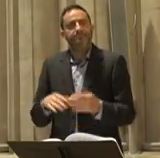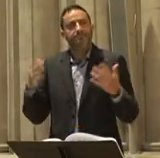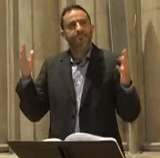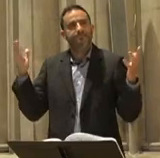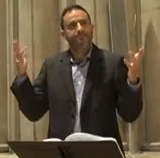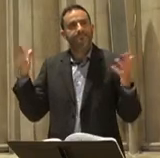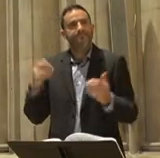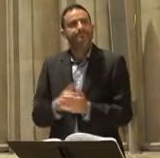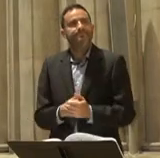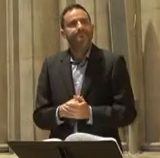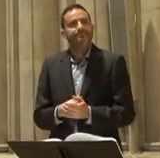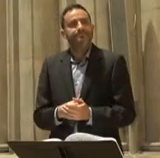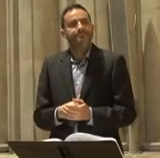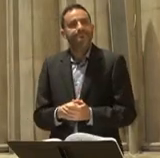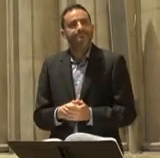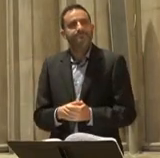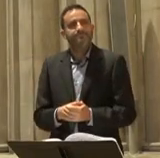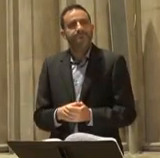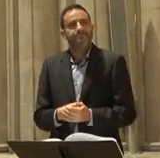Yeah.